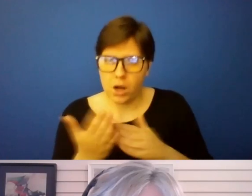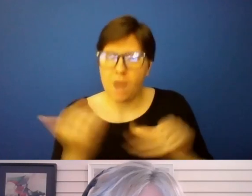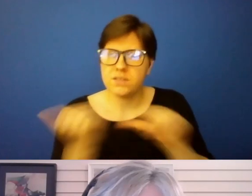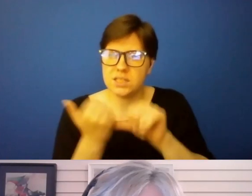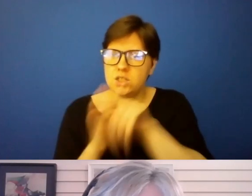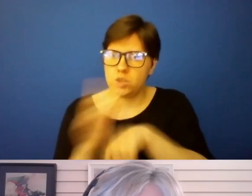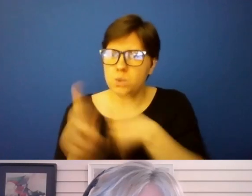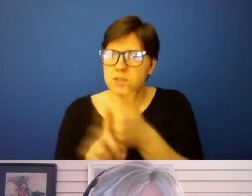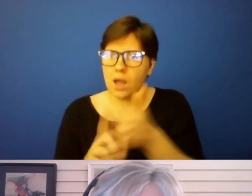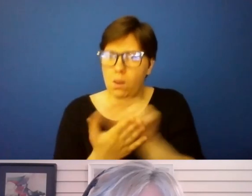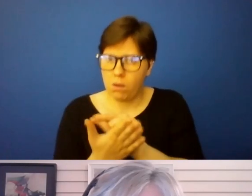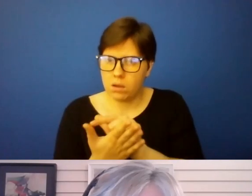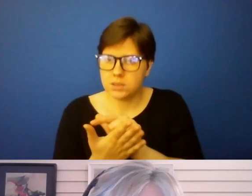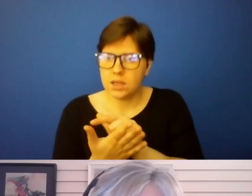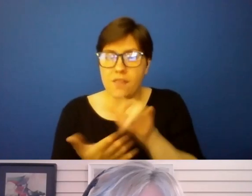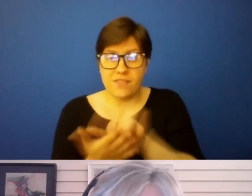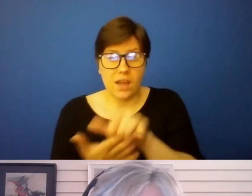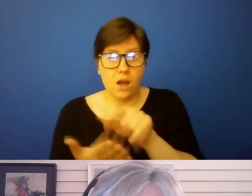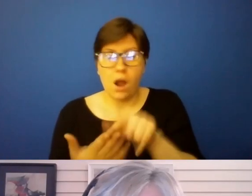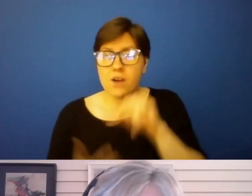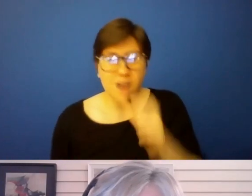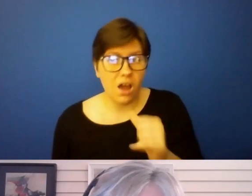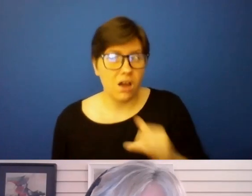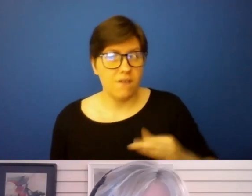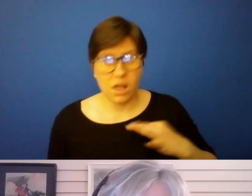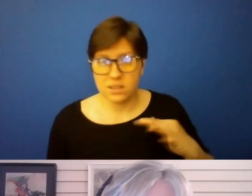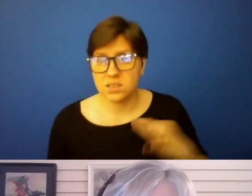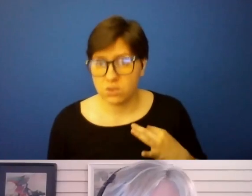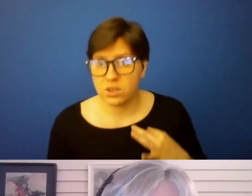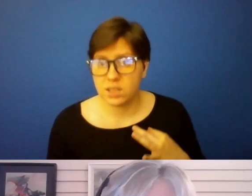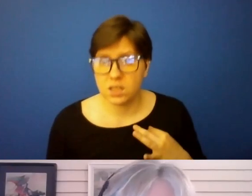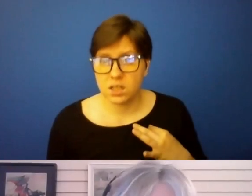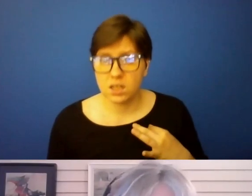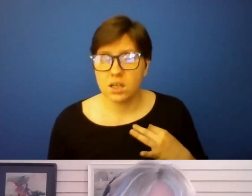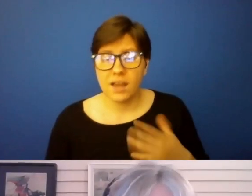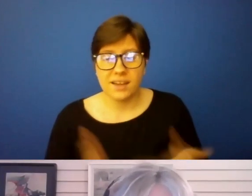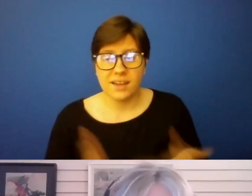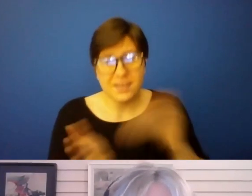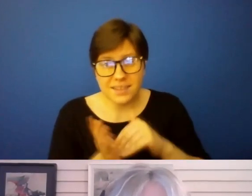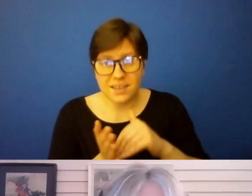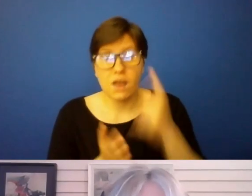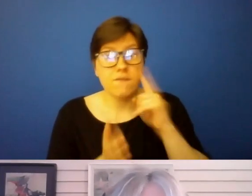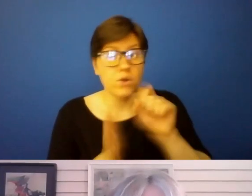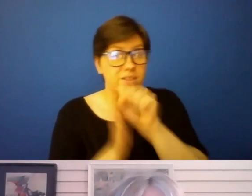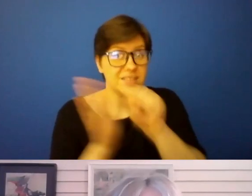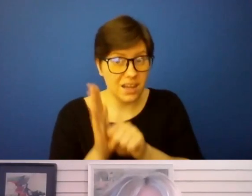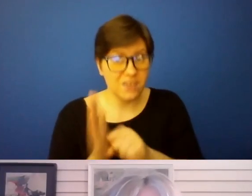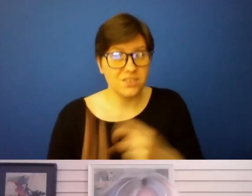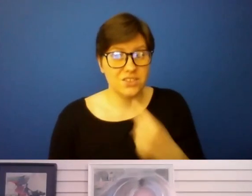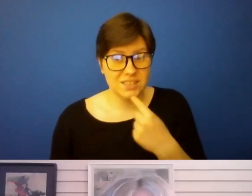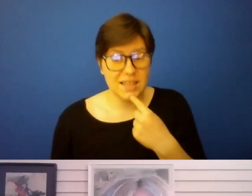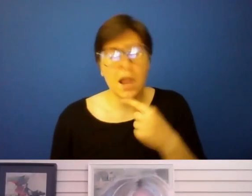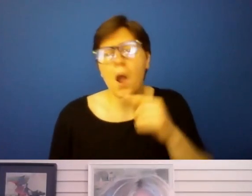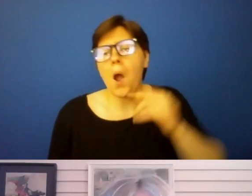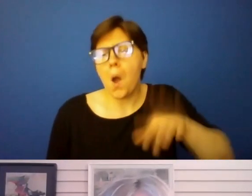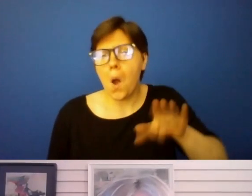suicide laws that are not voluntary. And again, for the state to say, oh, well, you